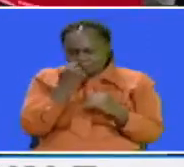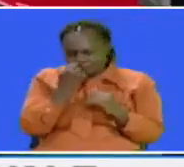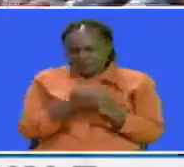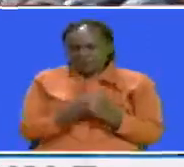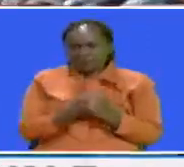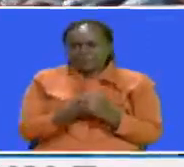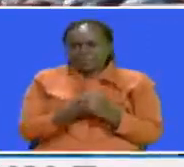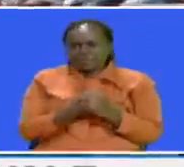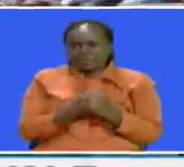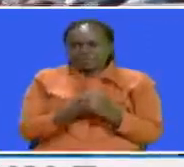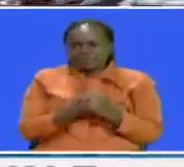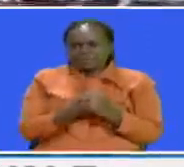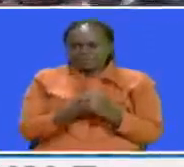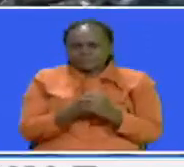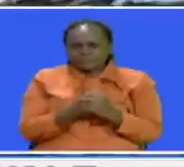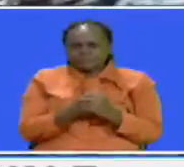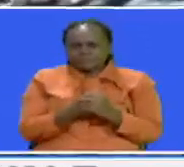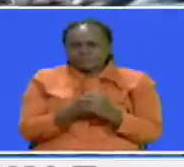It is